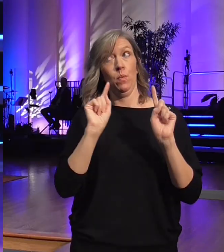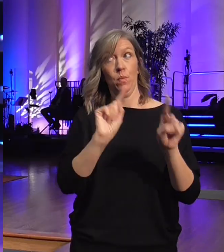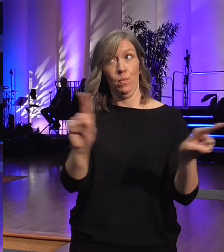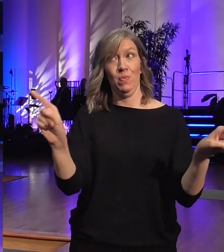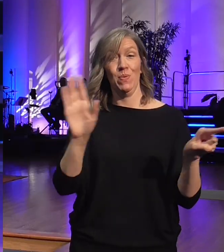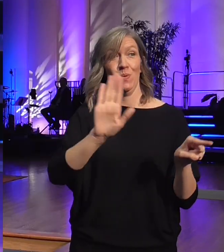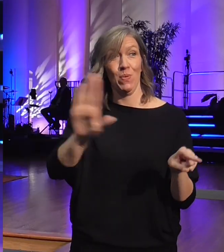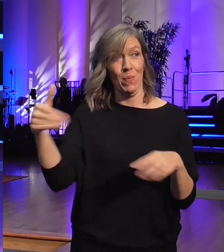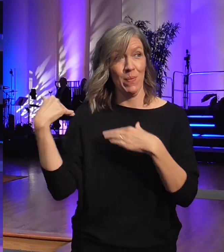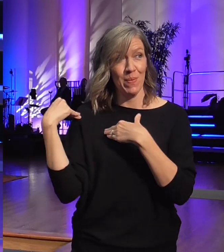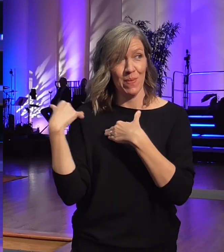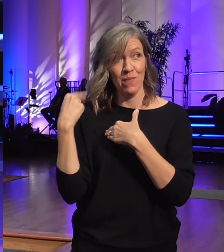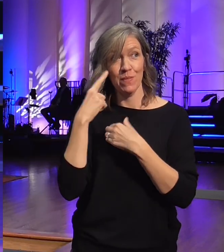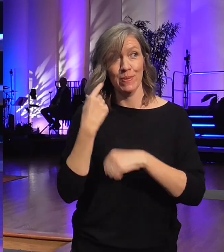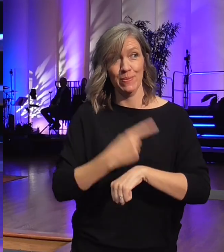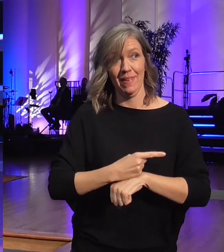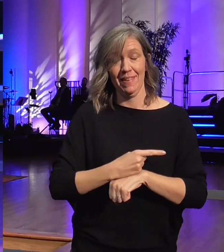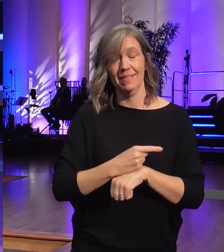for today.